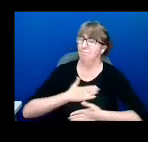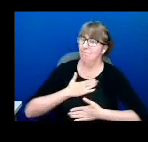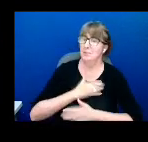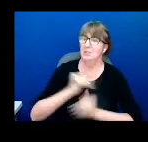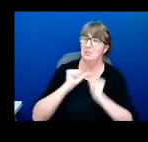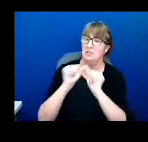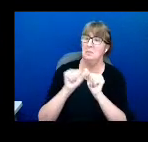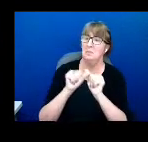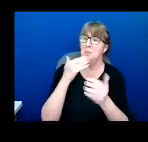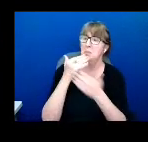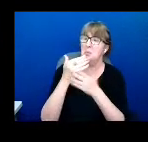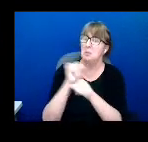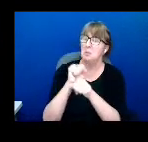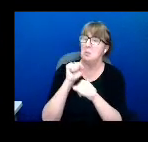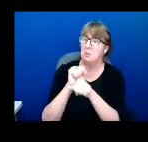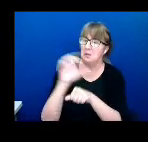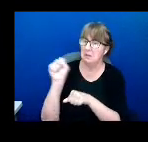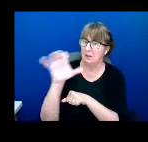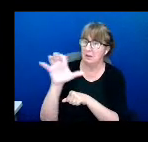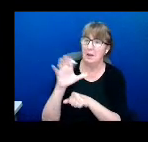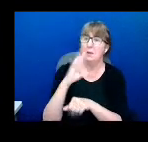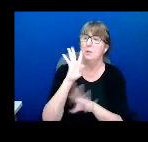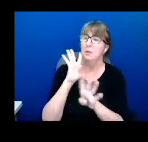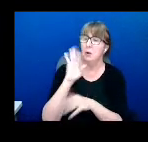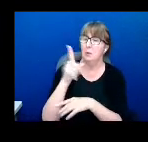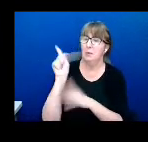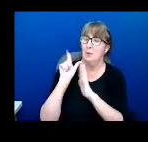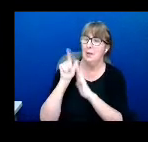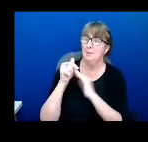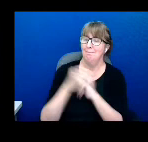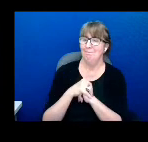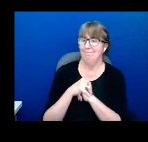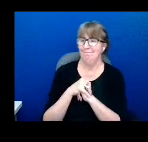South Carolina, and we'll talk to you soon.